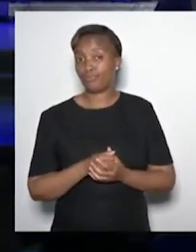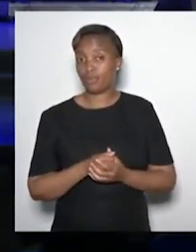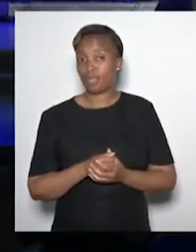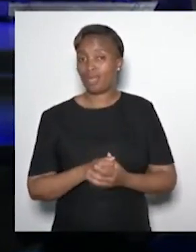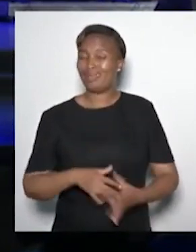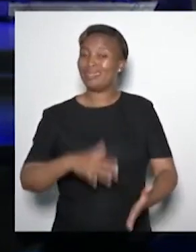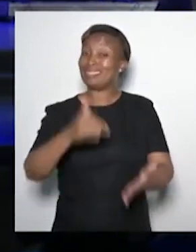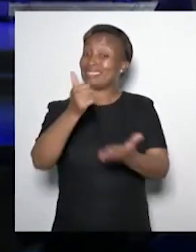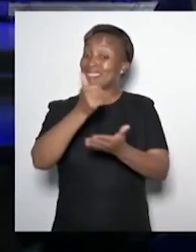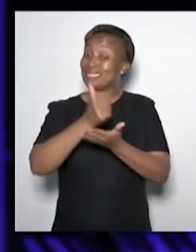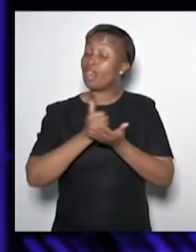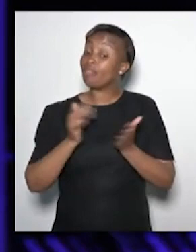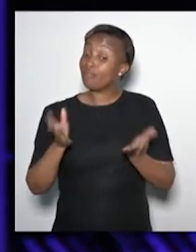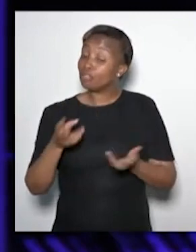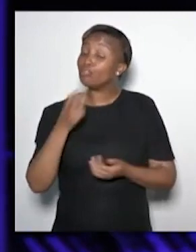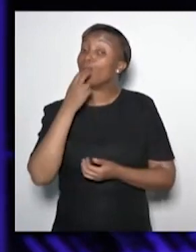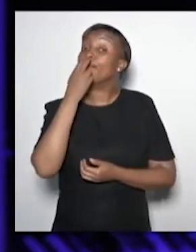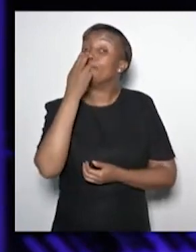Salvation is a miracle.